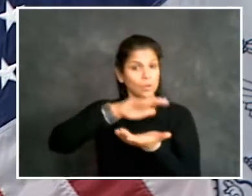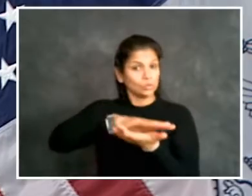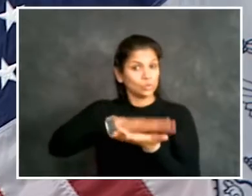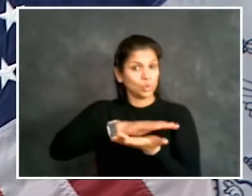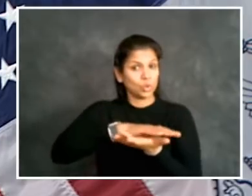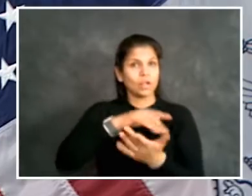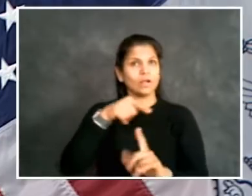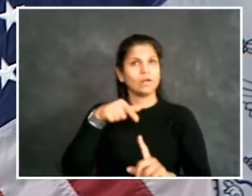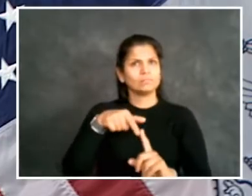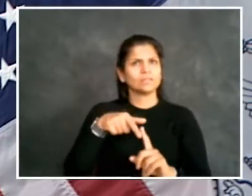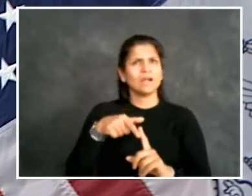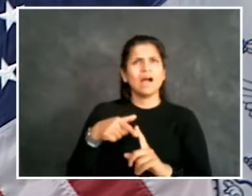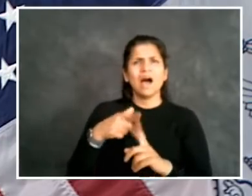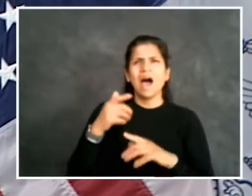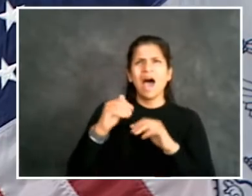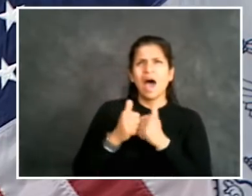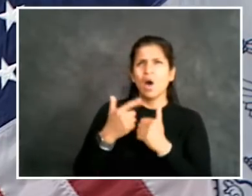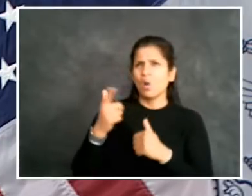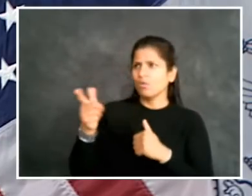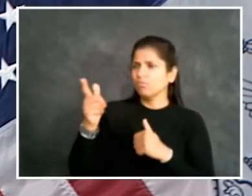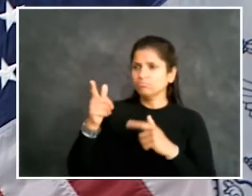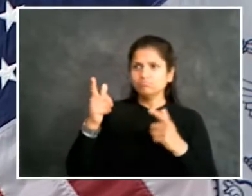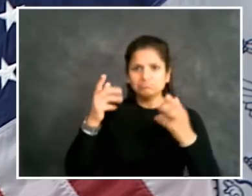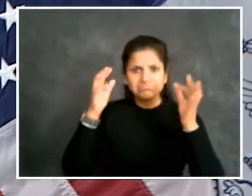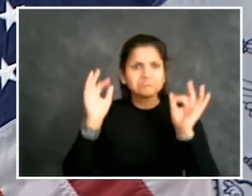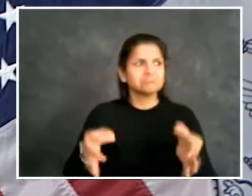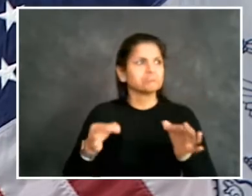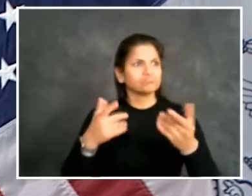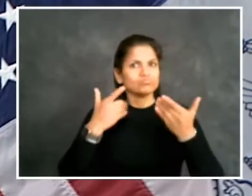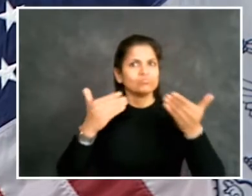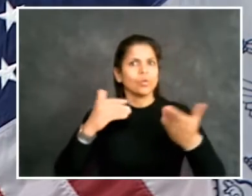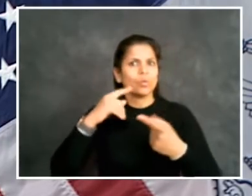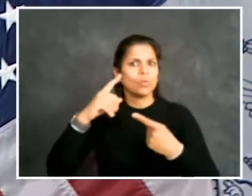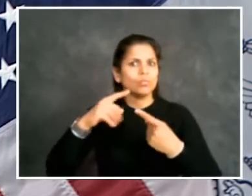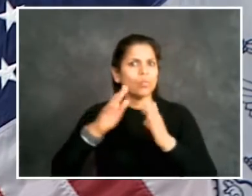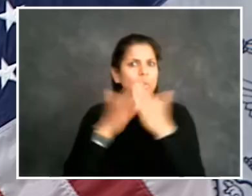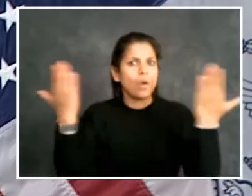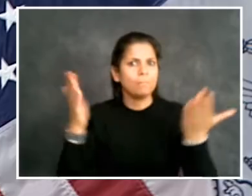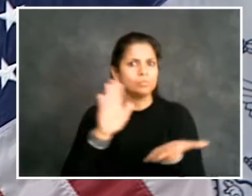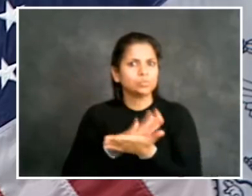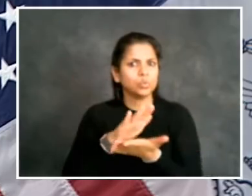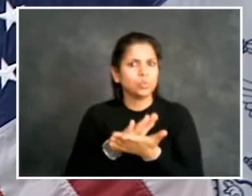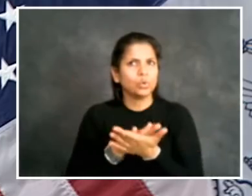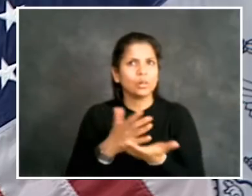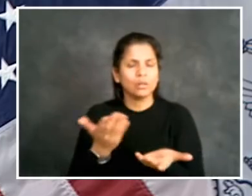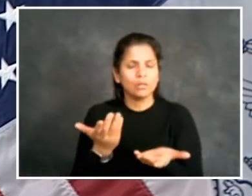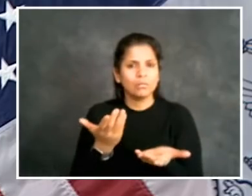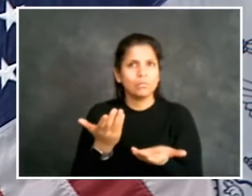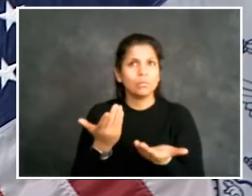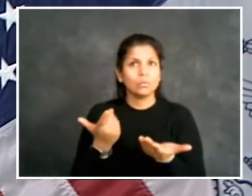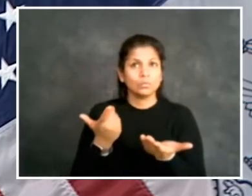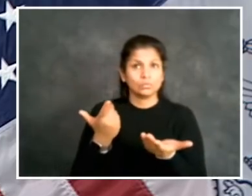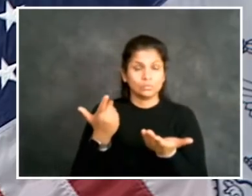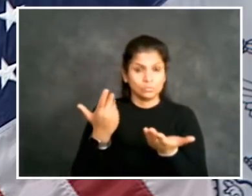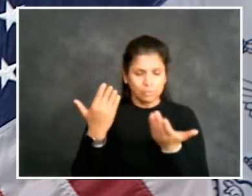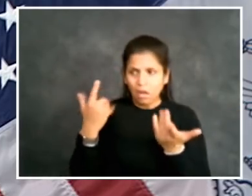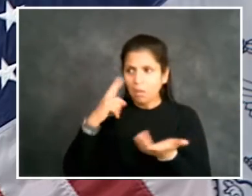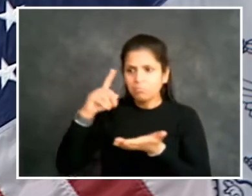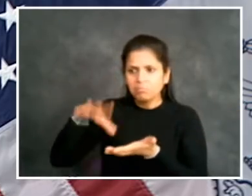are conflicting studies on that, whether asymptomatic kids spread the disease or